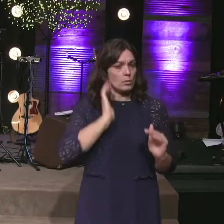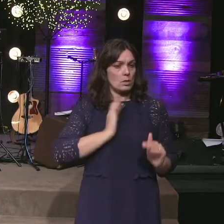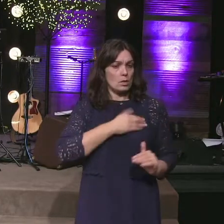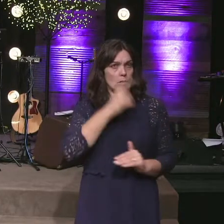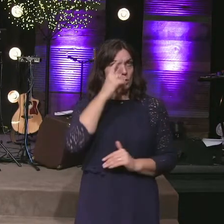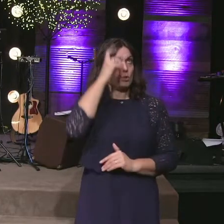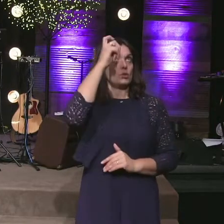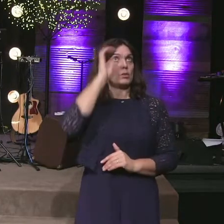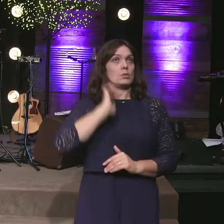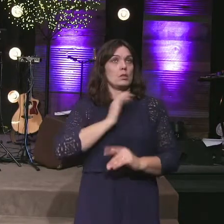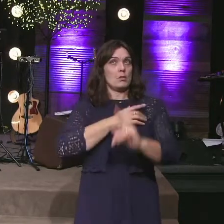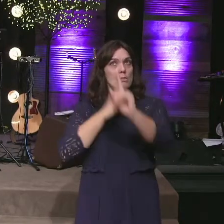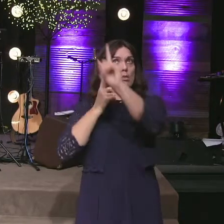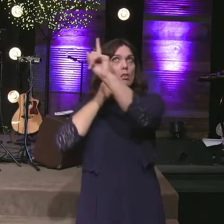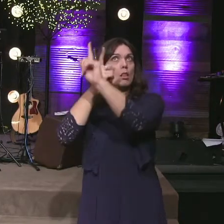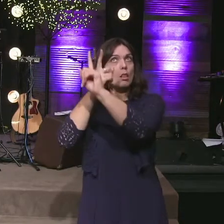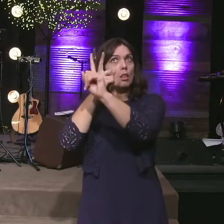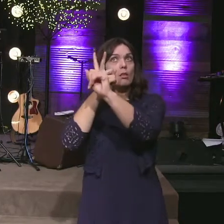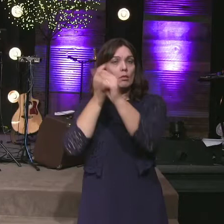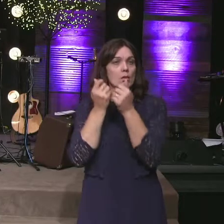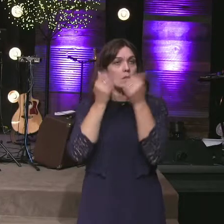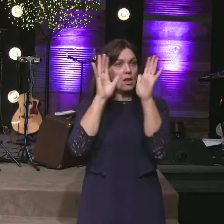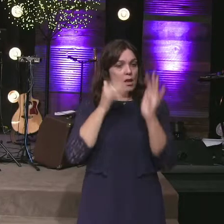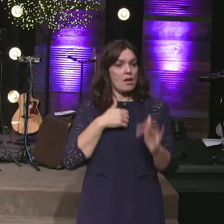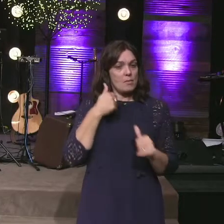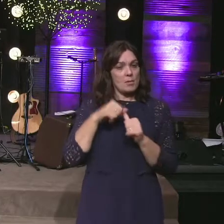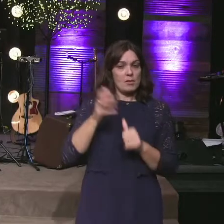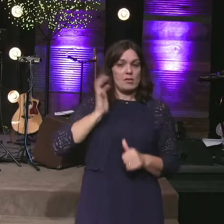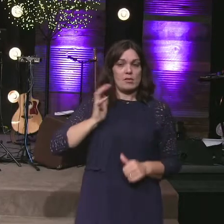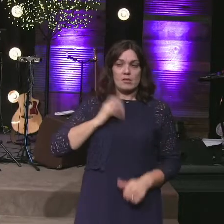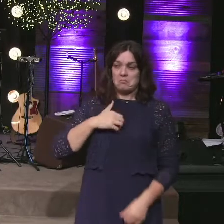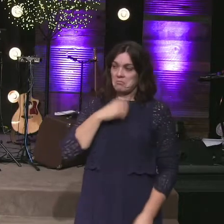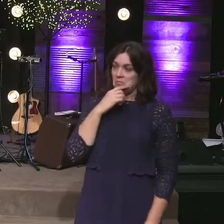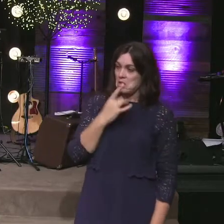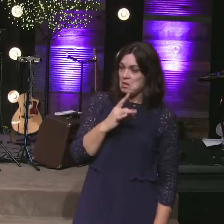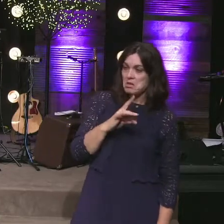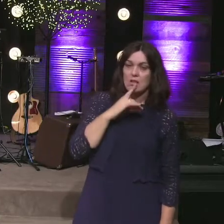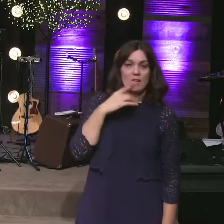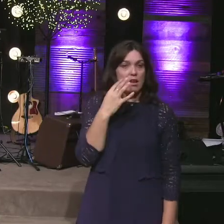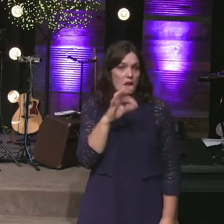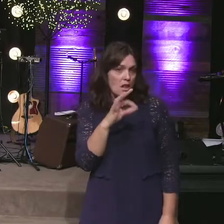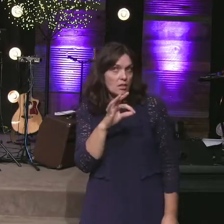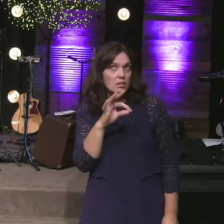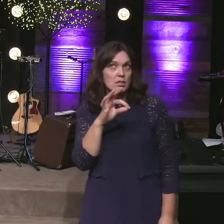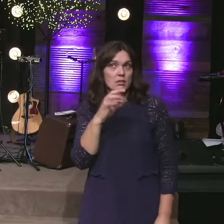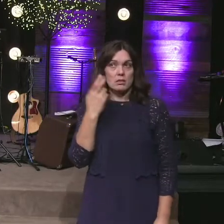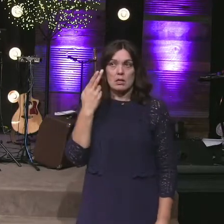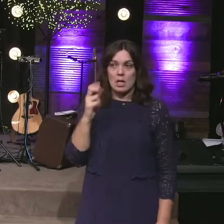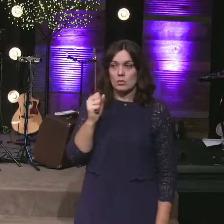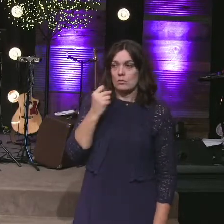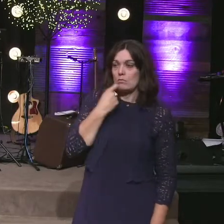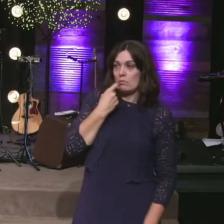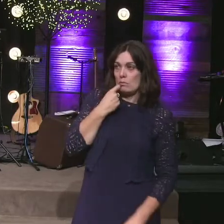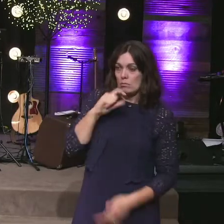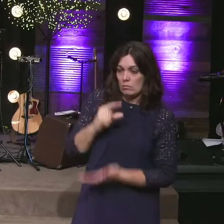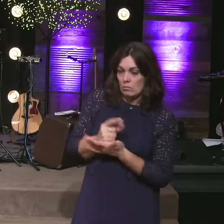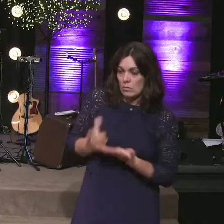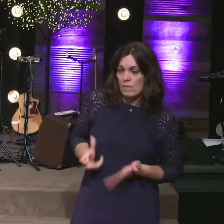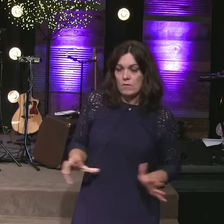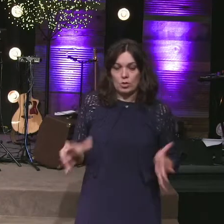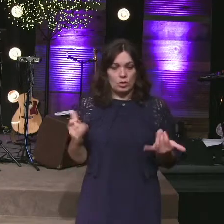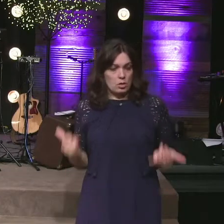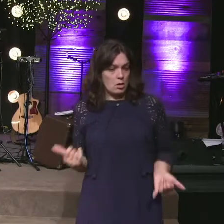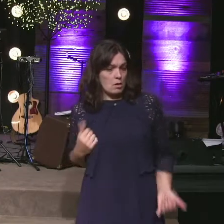aspirations. I remember being 18, 19 years old, you know, out of high school, trying to figure out, what am I supposed to do with my